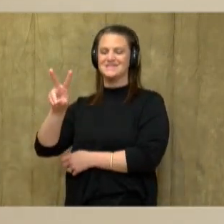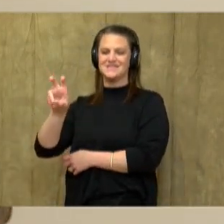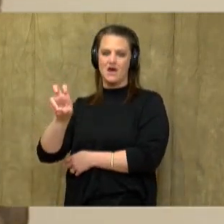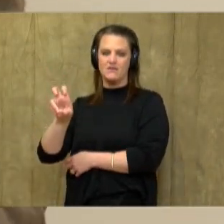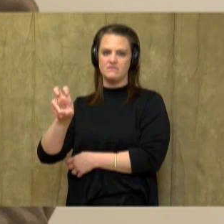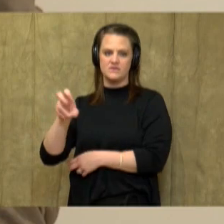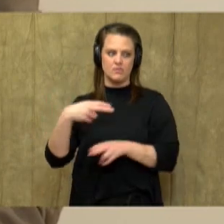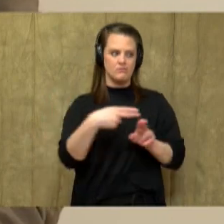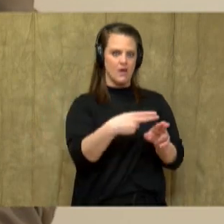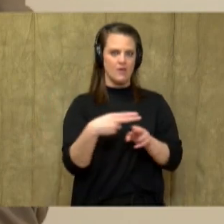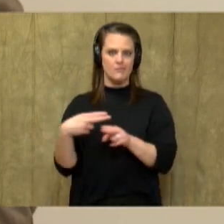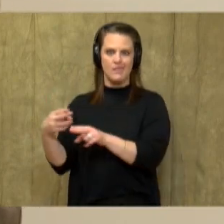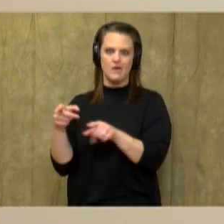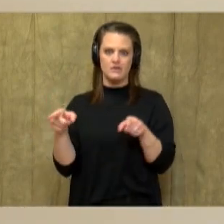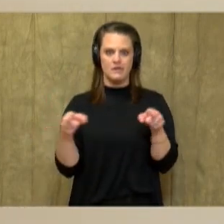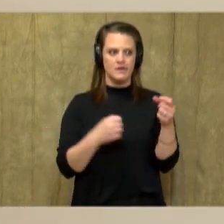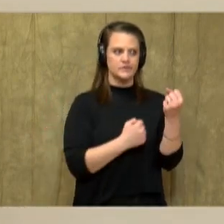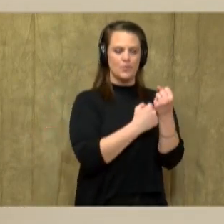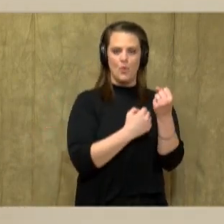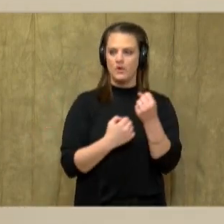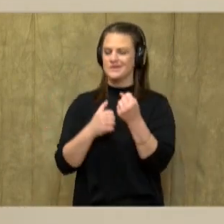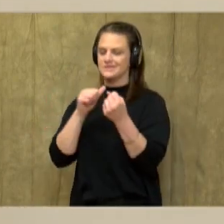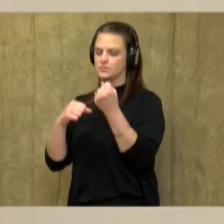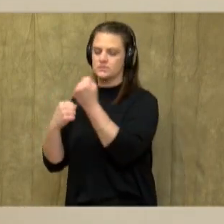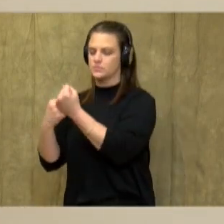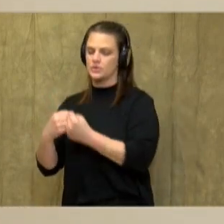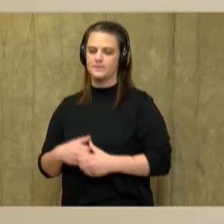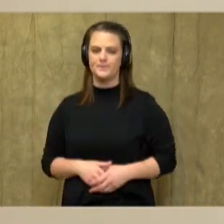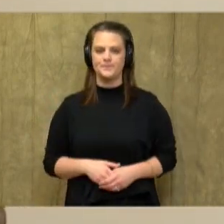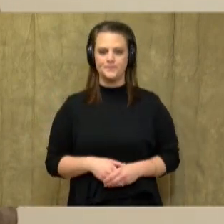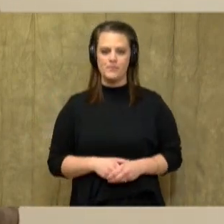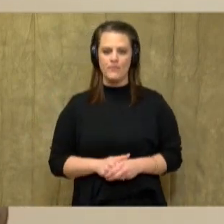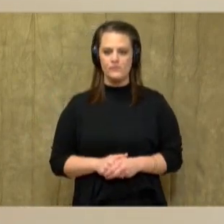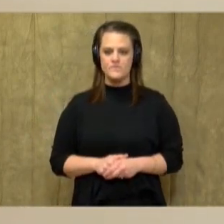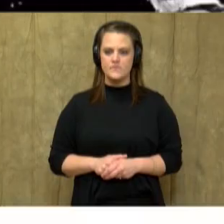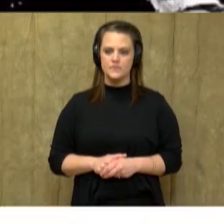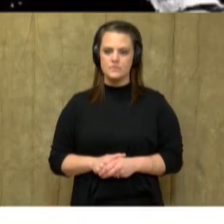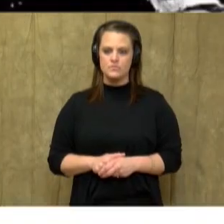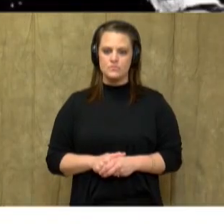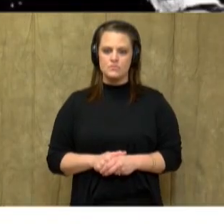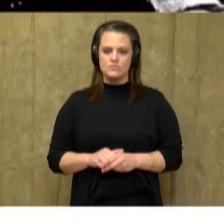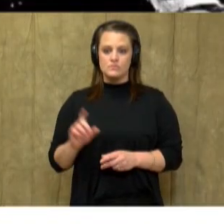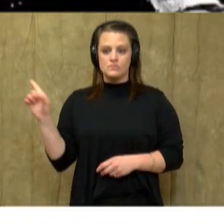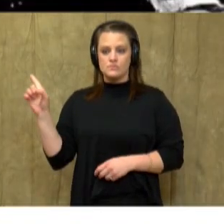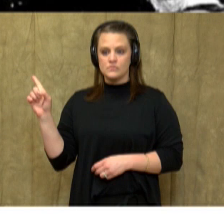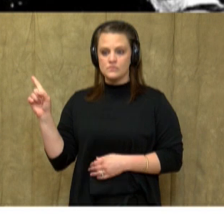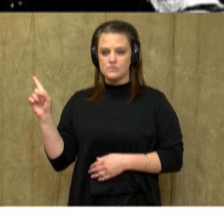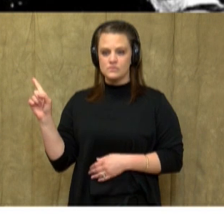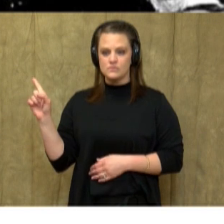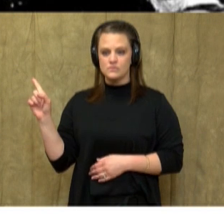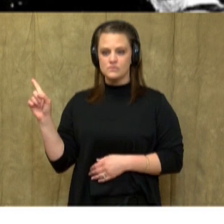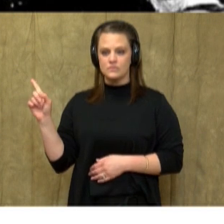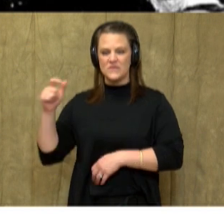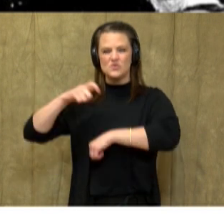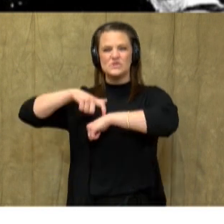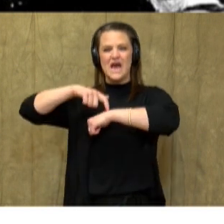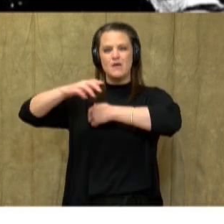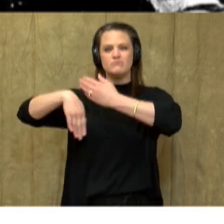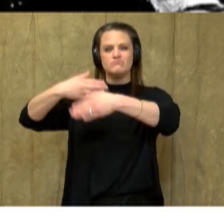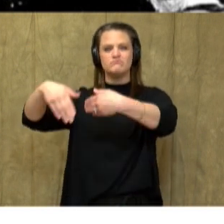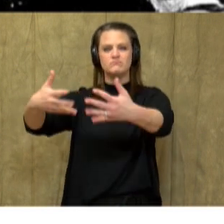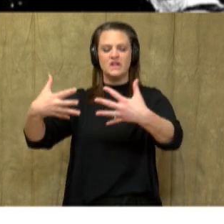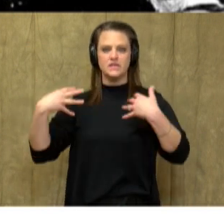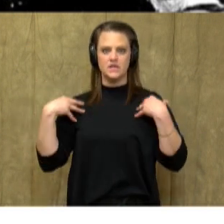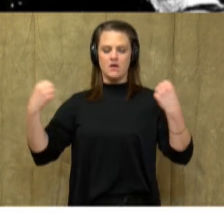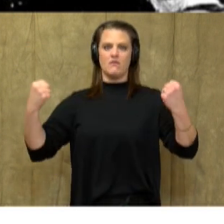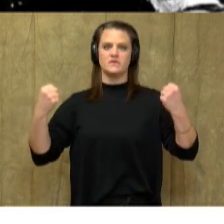this time. Now, on the screen, a couple of documents. The one on the left shows you that over time, the confidence in